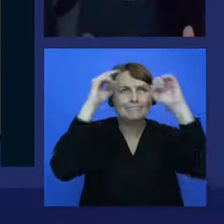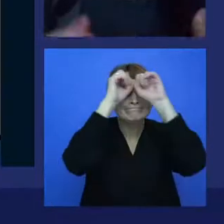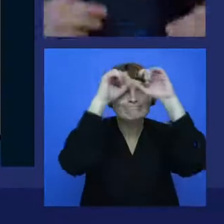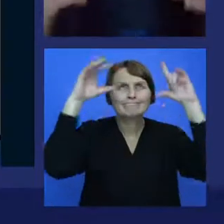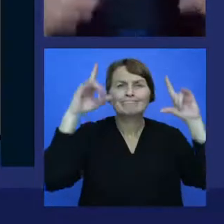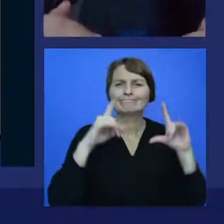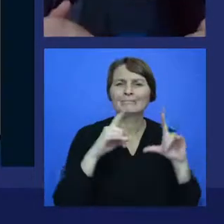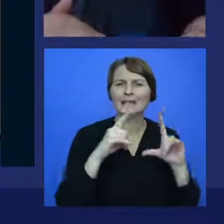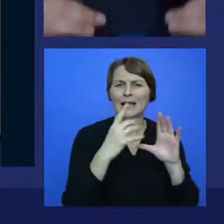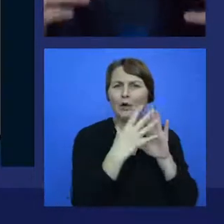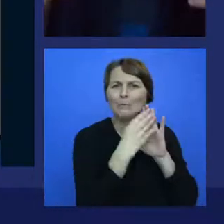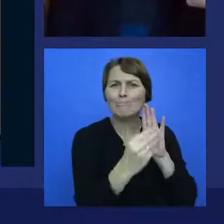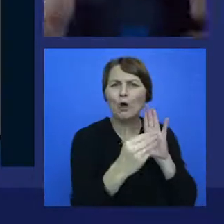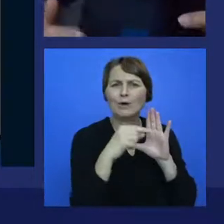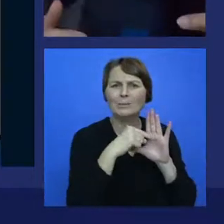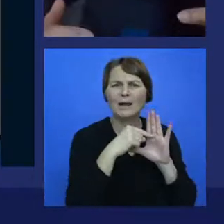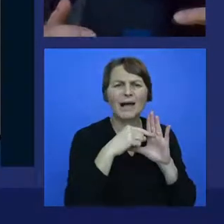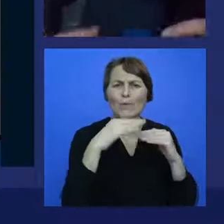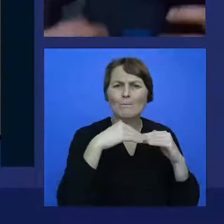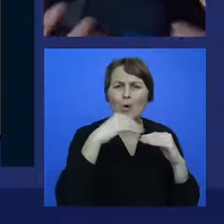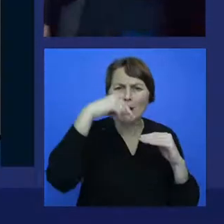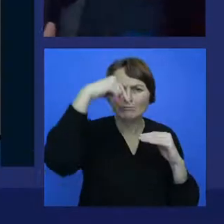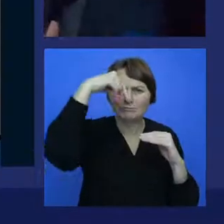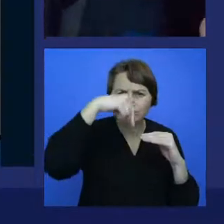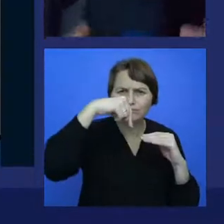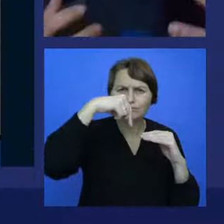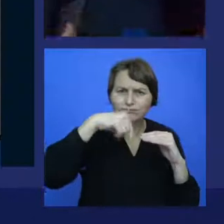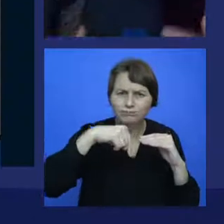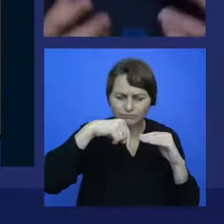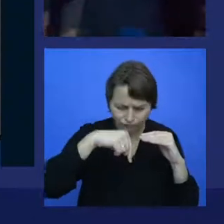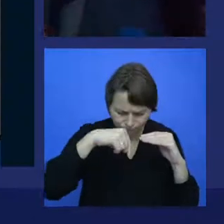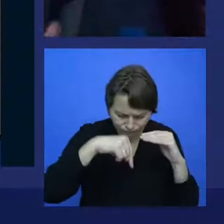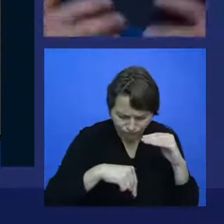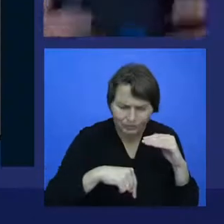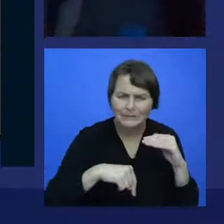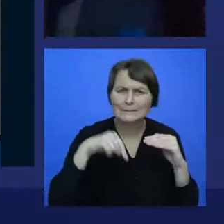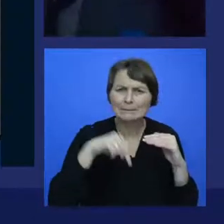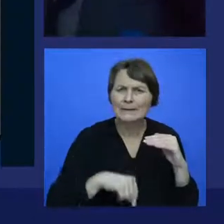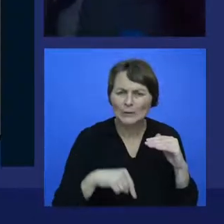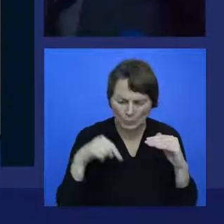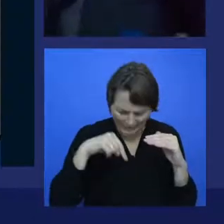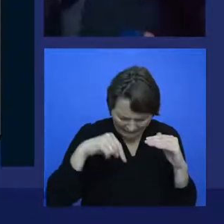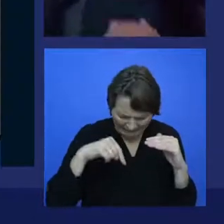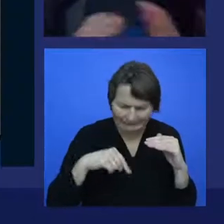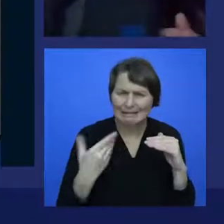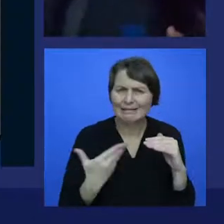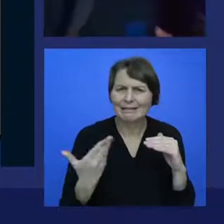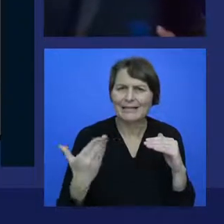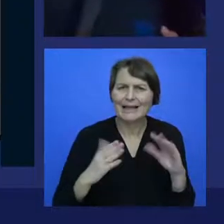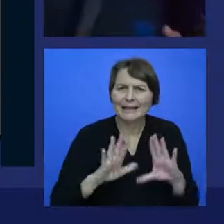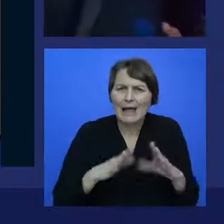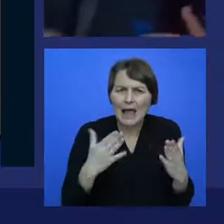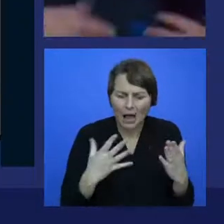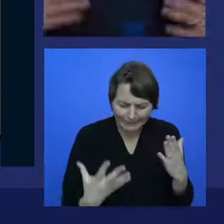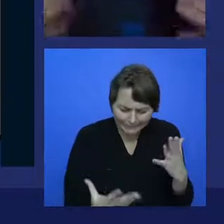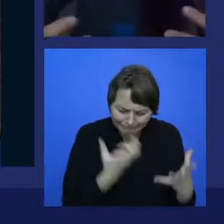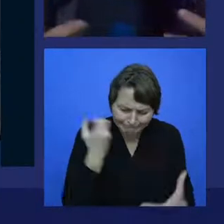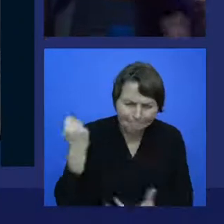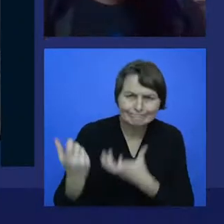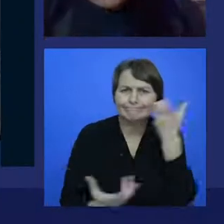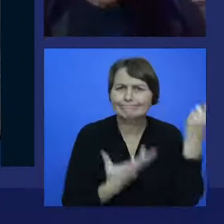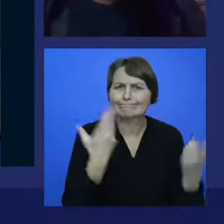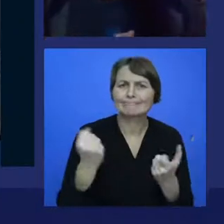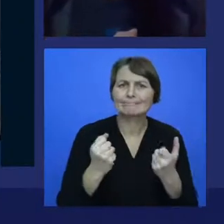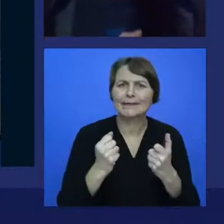a little further. I want to know what I'm using and why I'm using it and how I'm using it. And so a lot of what we're going to talk